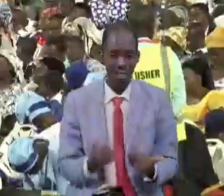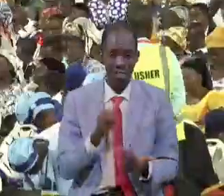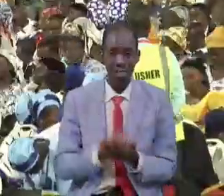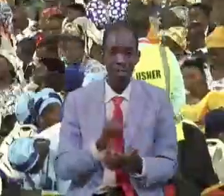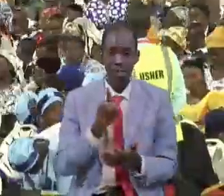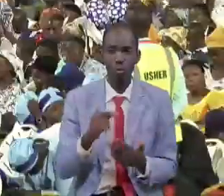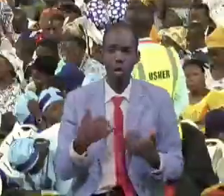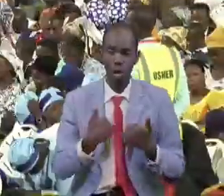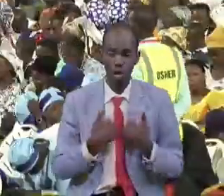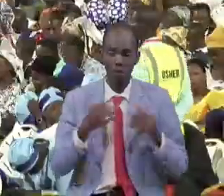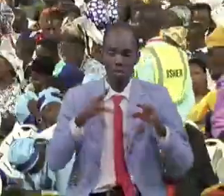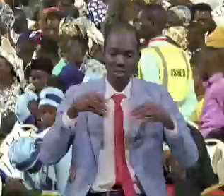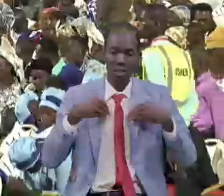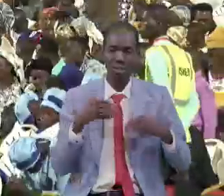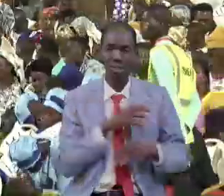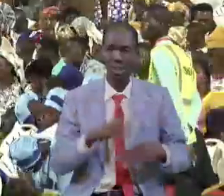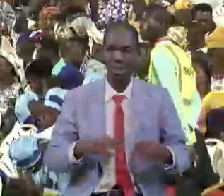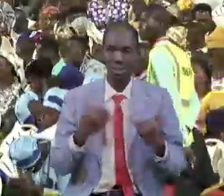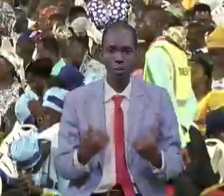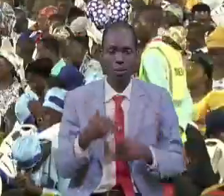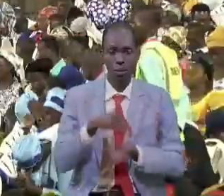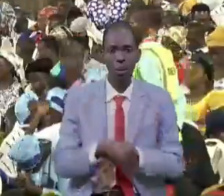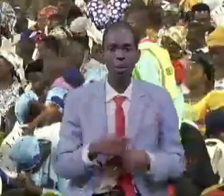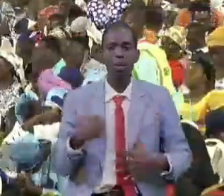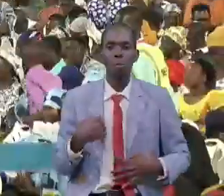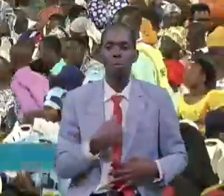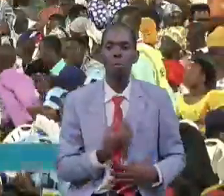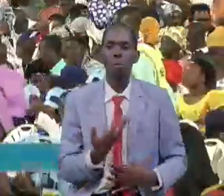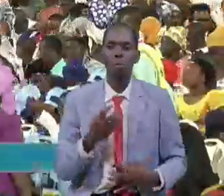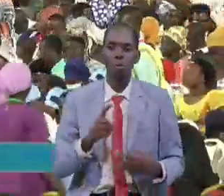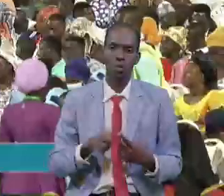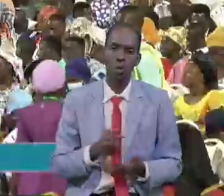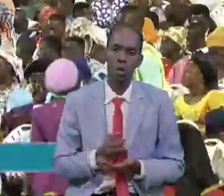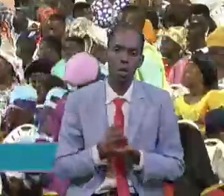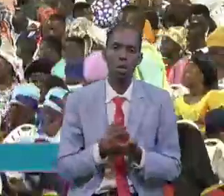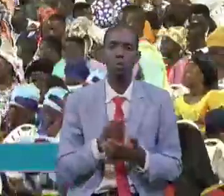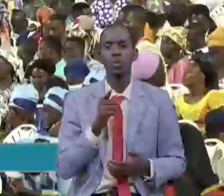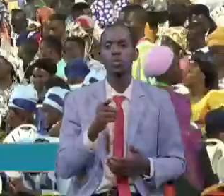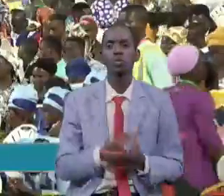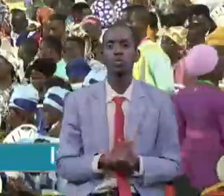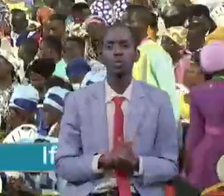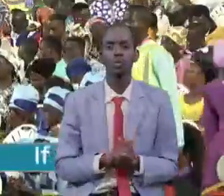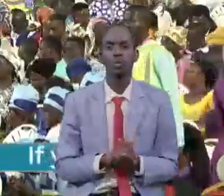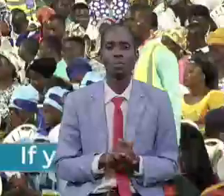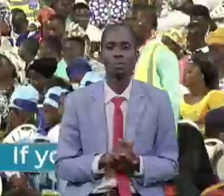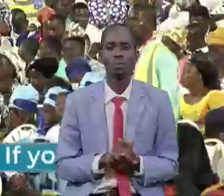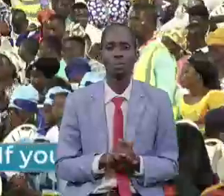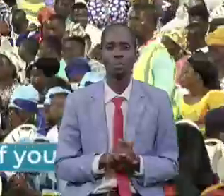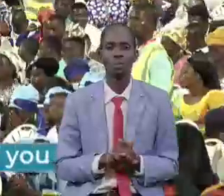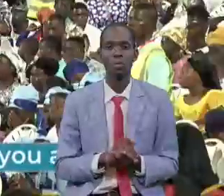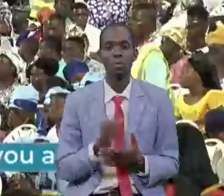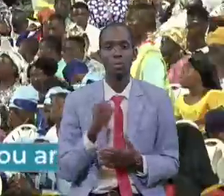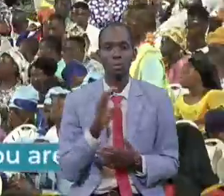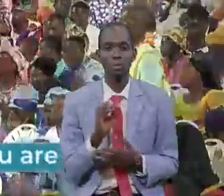night, we want to help you. So let them reach